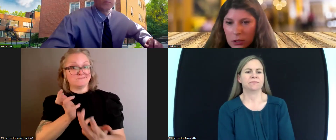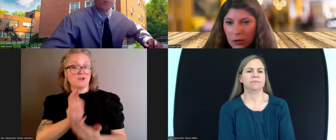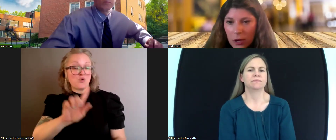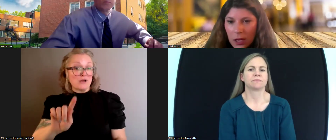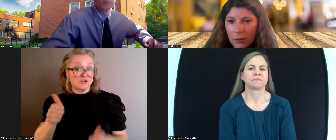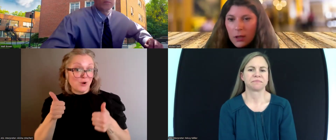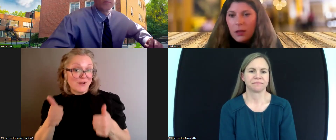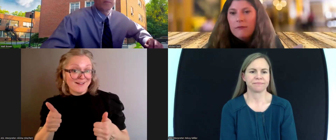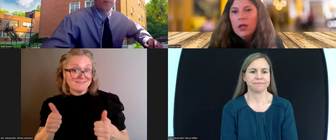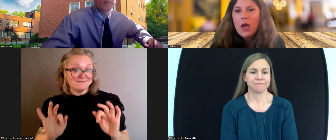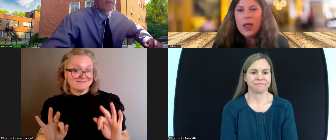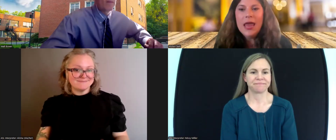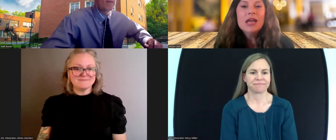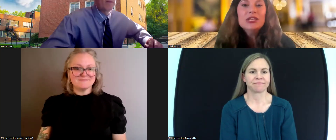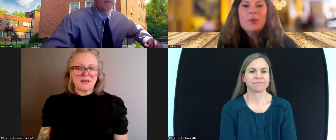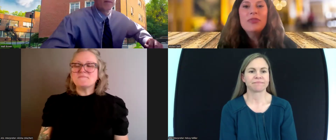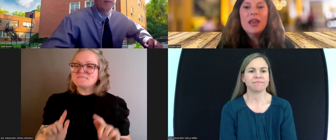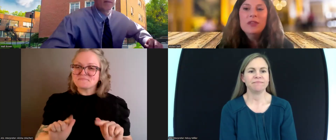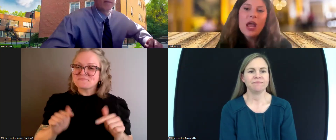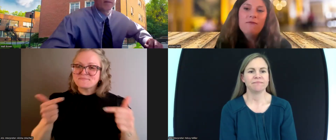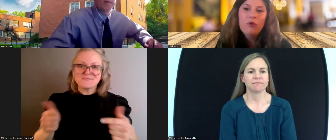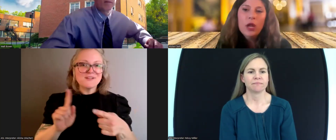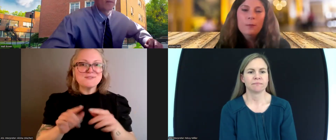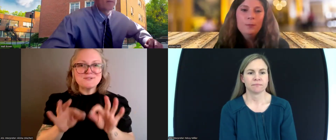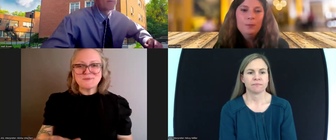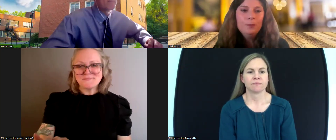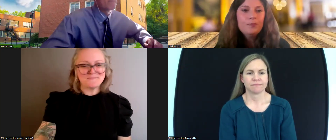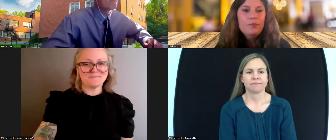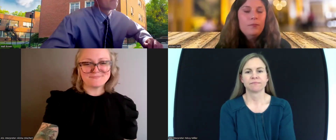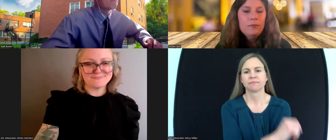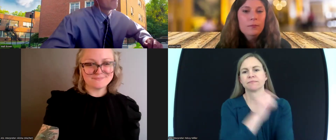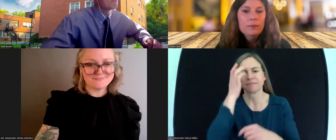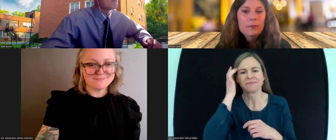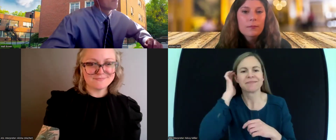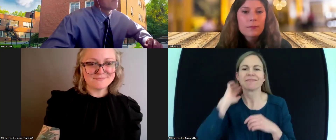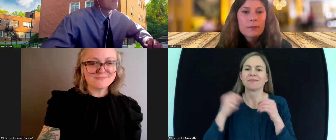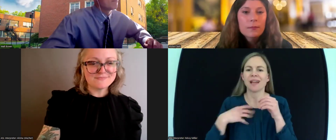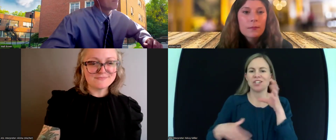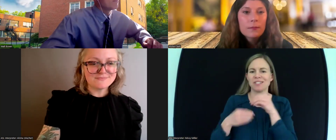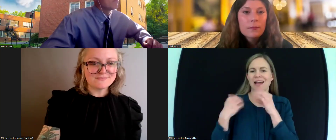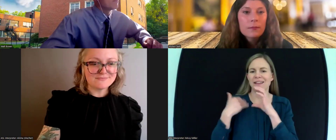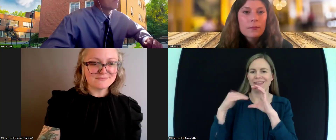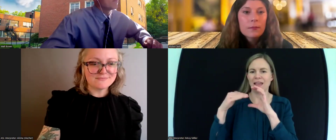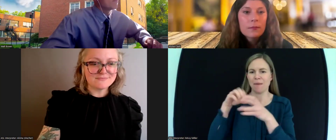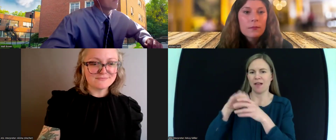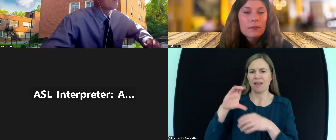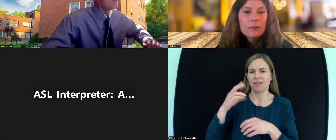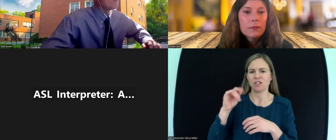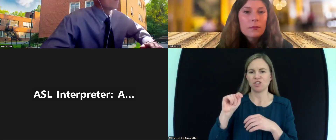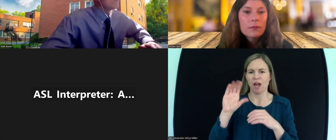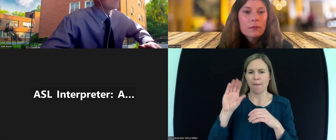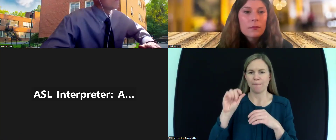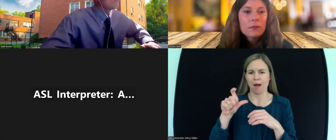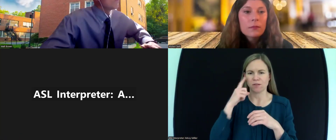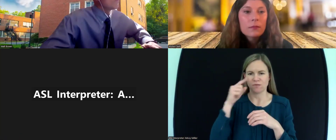Okay. Okay. And I just put that in the chat for you. Would you like to come in and talk with the archives?